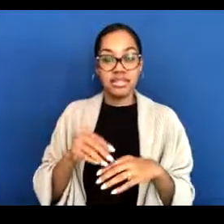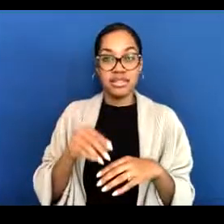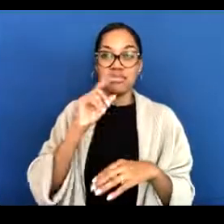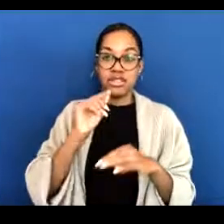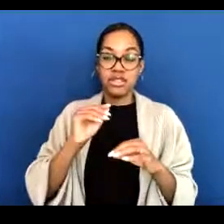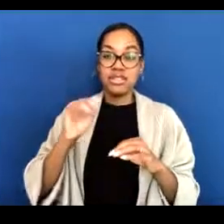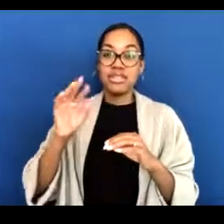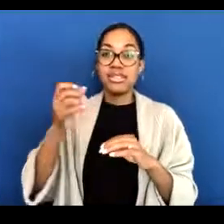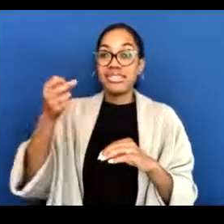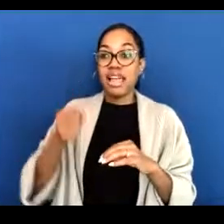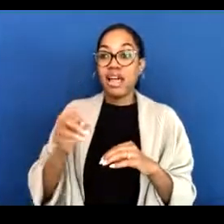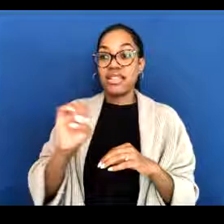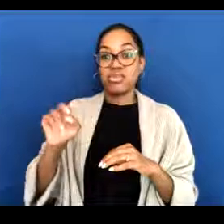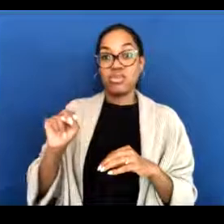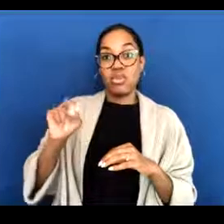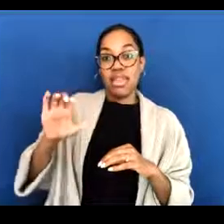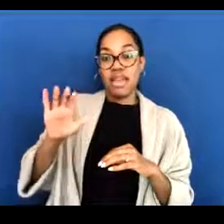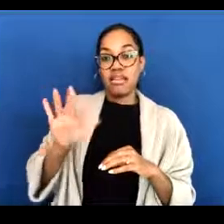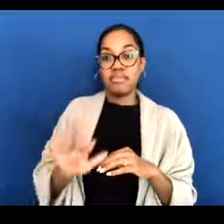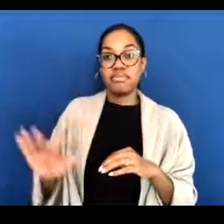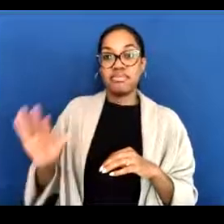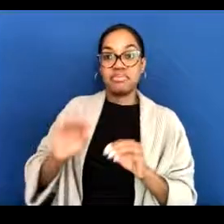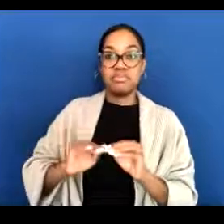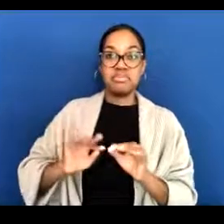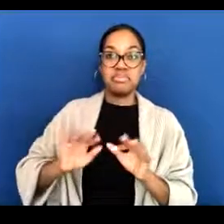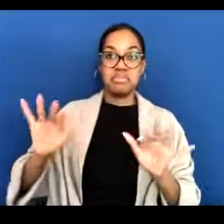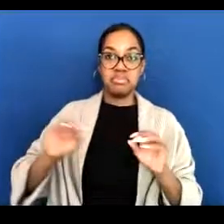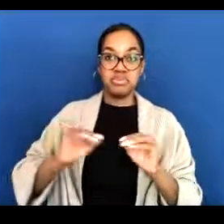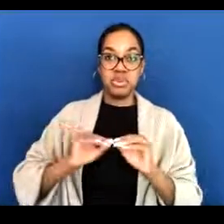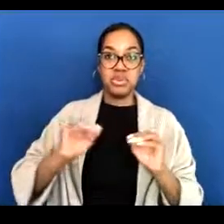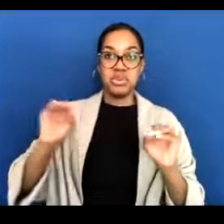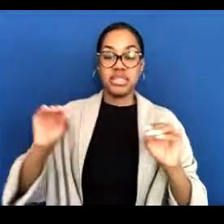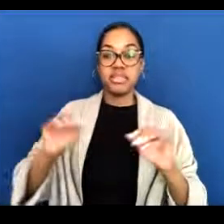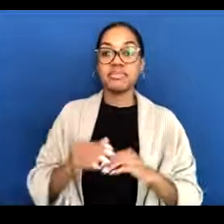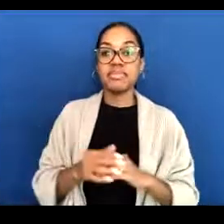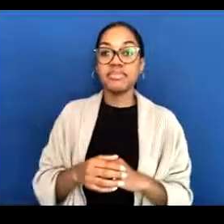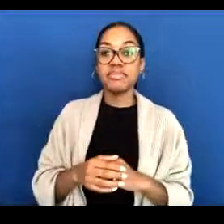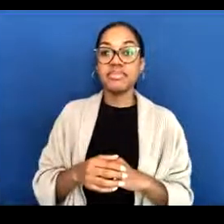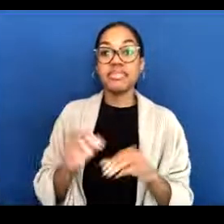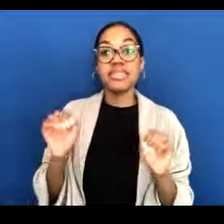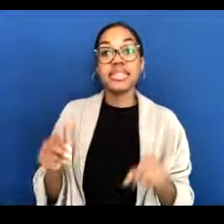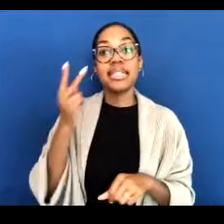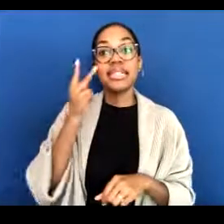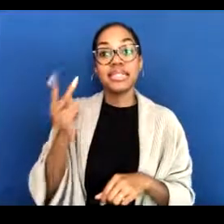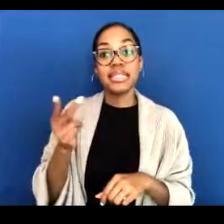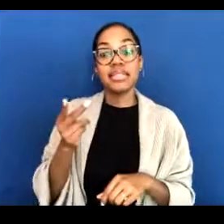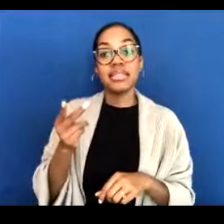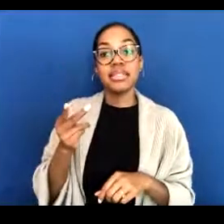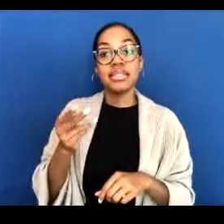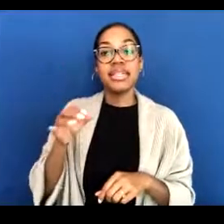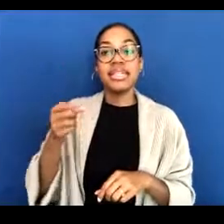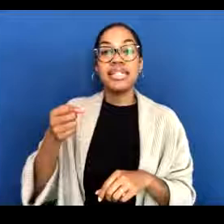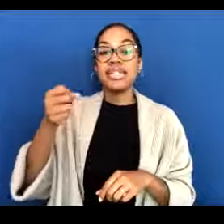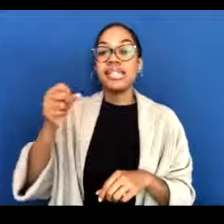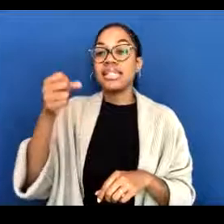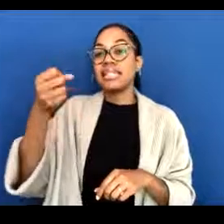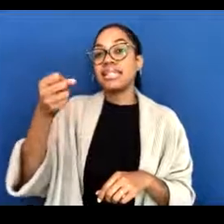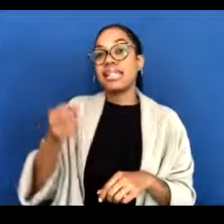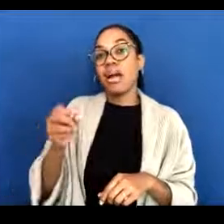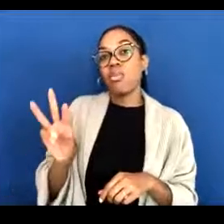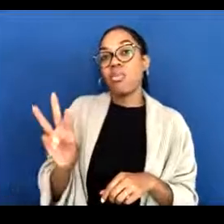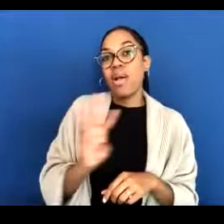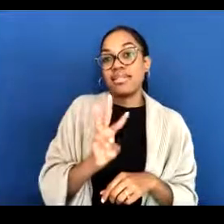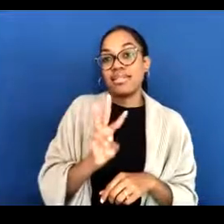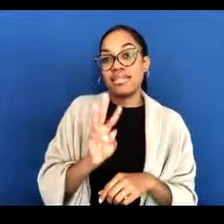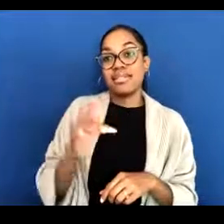southeastern North Carolina. You'll also notice that the echoes themselves, you can sort of get an idea, things are actually moving southwestward. They're following the